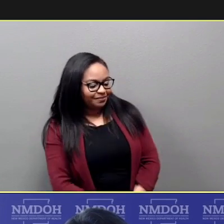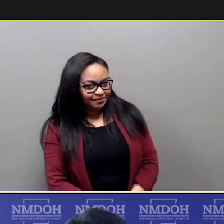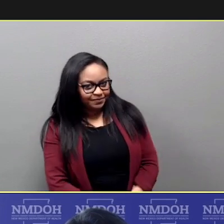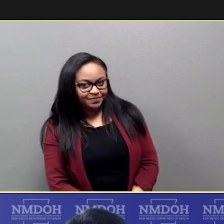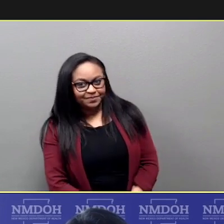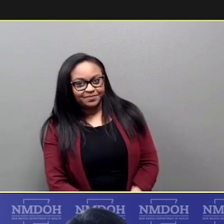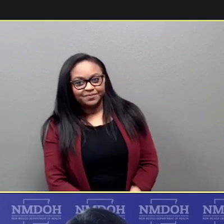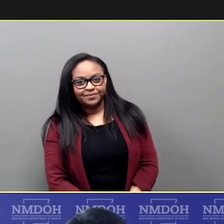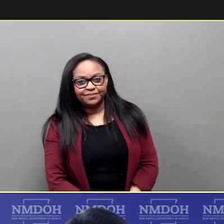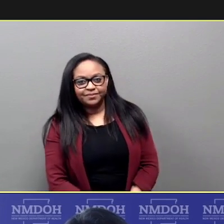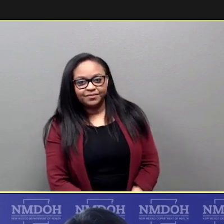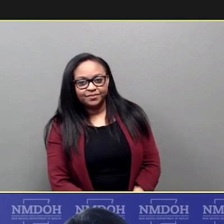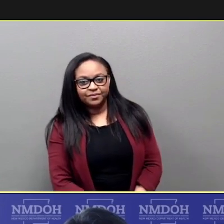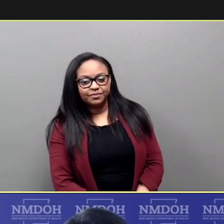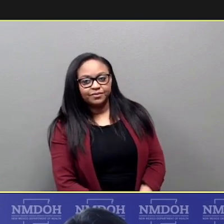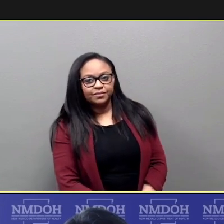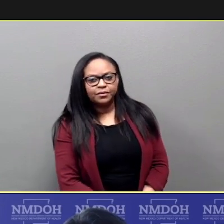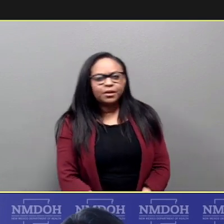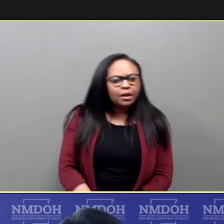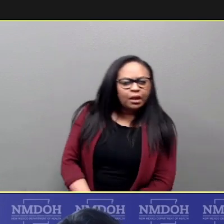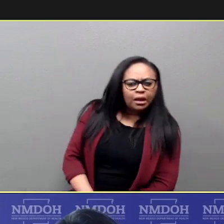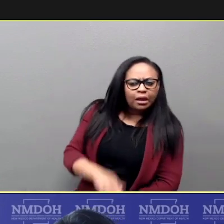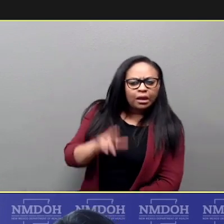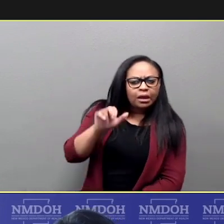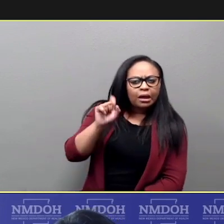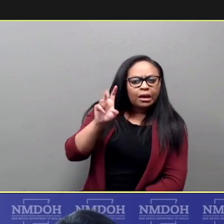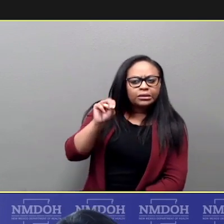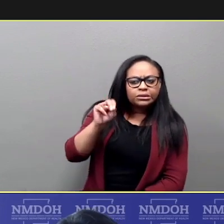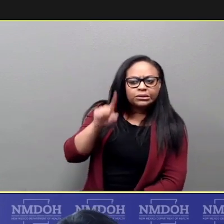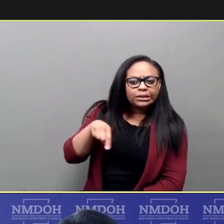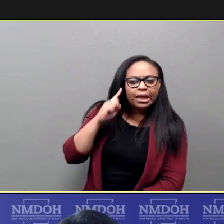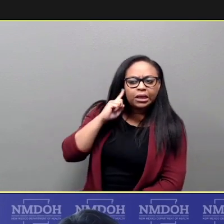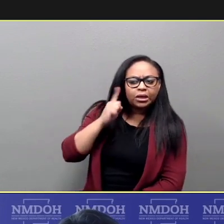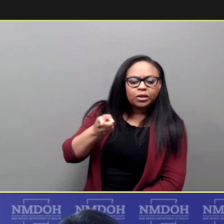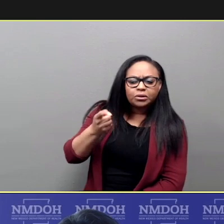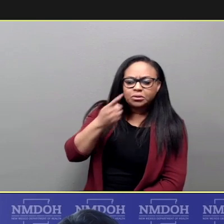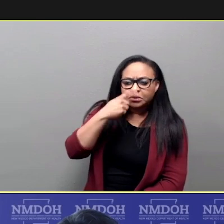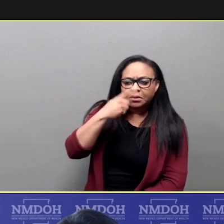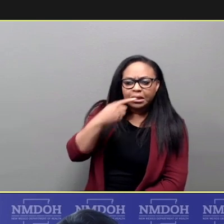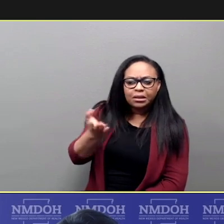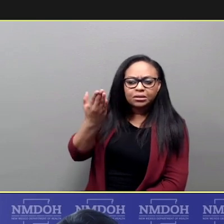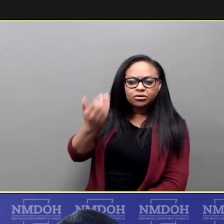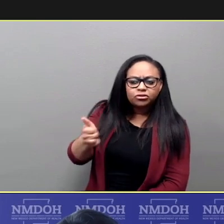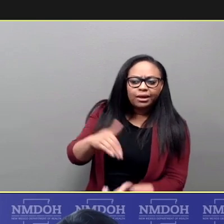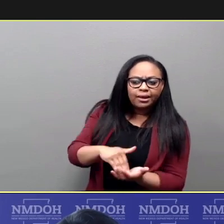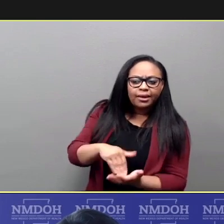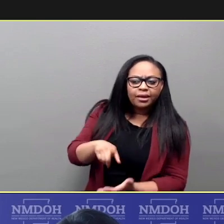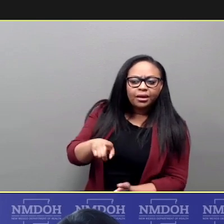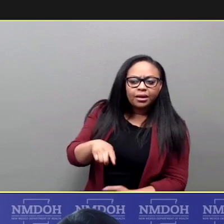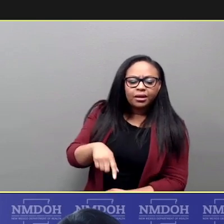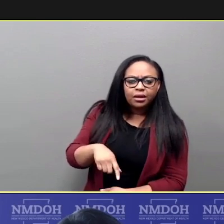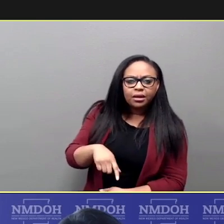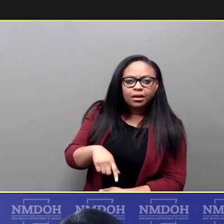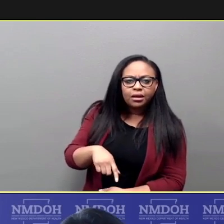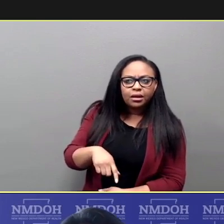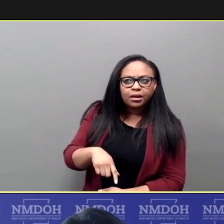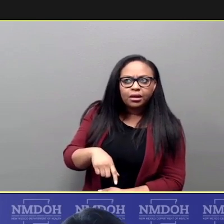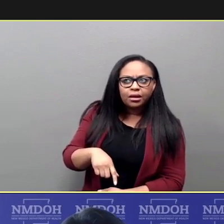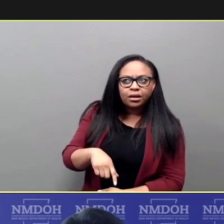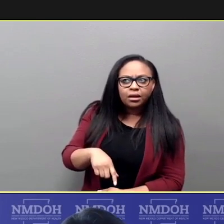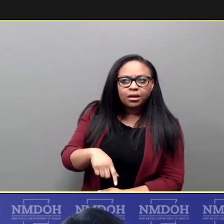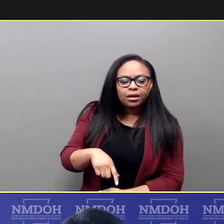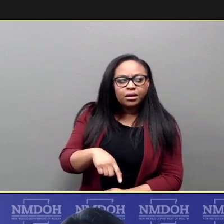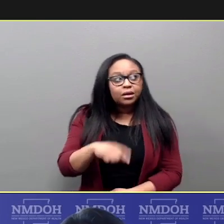okay? Austin, we're having some audio troubles with your. Uh-oh. Now I can hear you. Can you hear